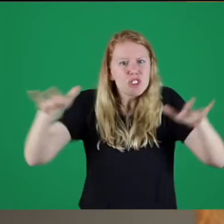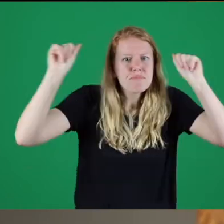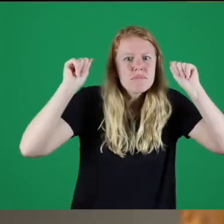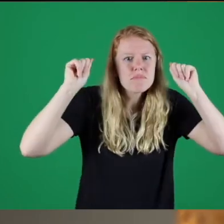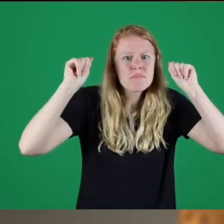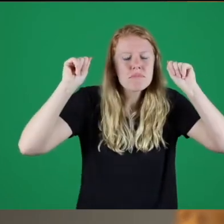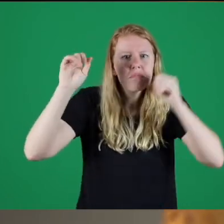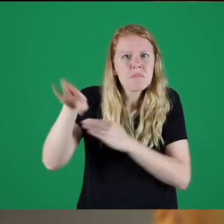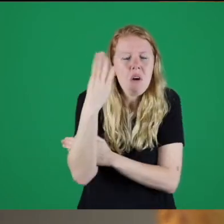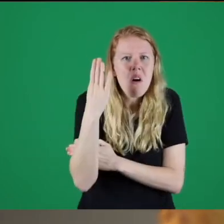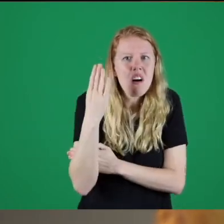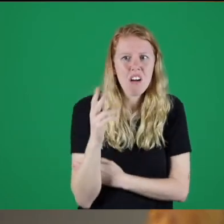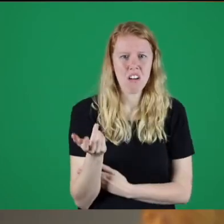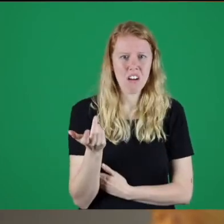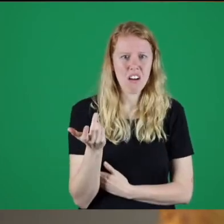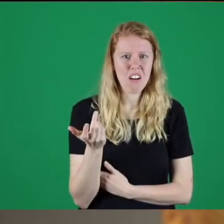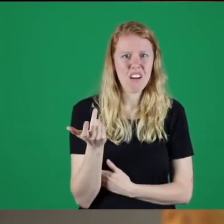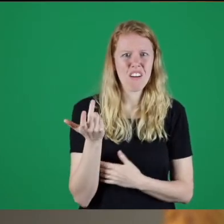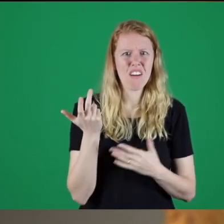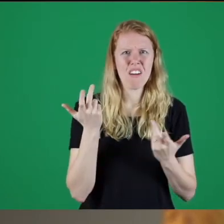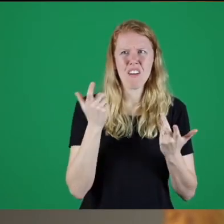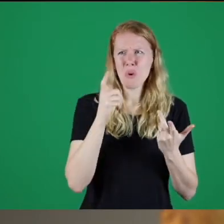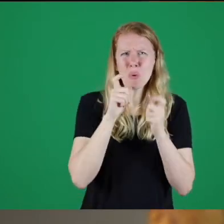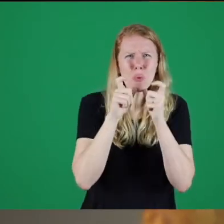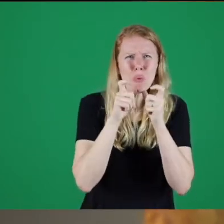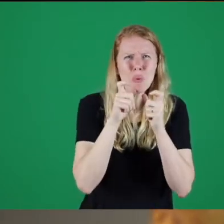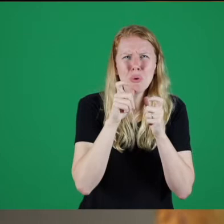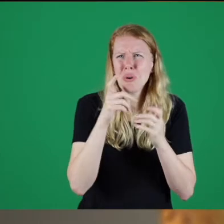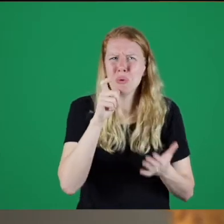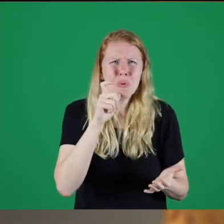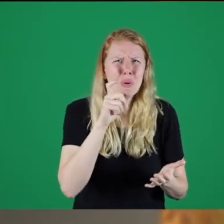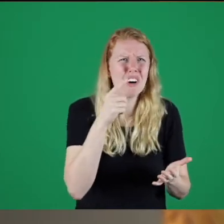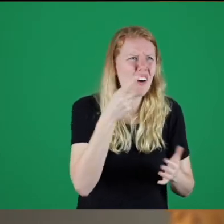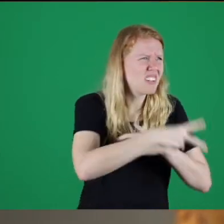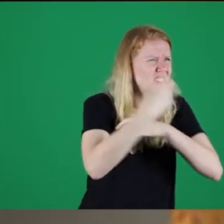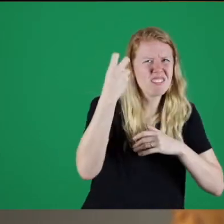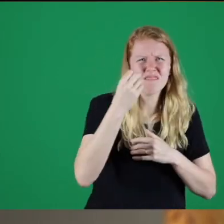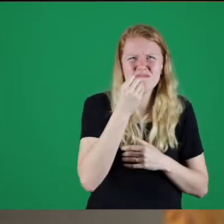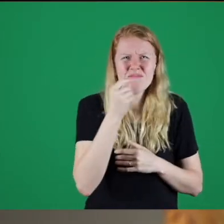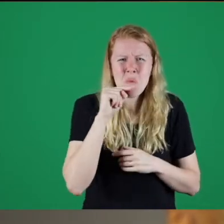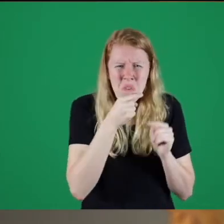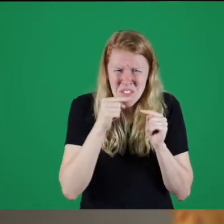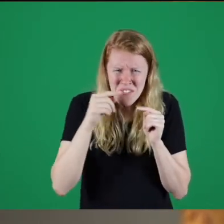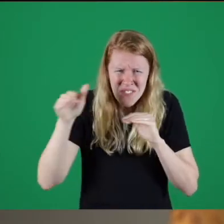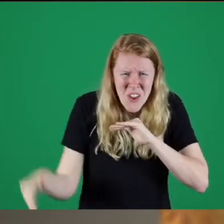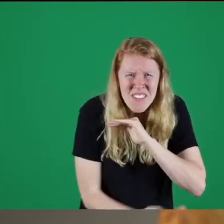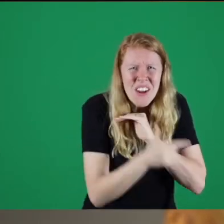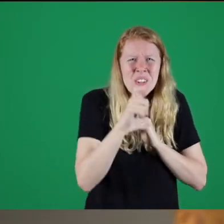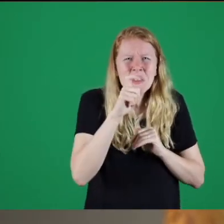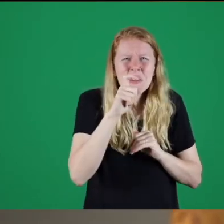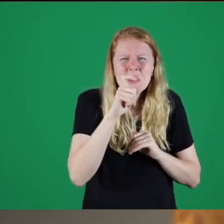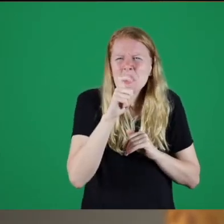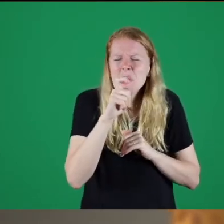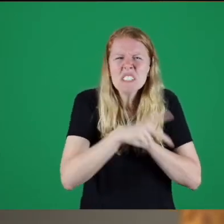the next morning it was gone. The people said, who could have done this? What thief came into the night and stole all of our